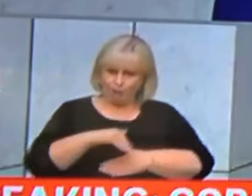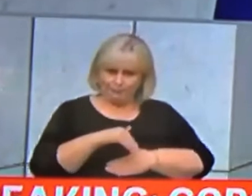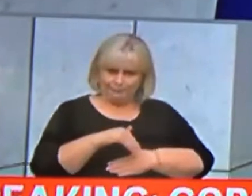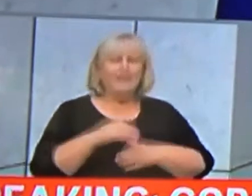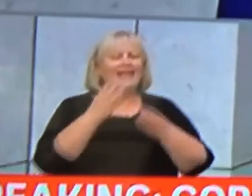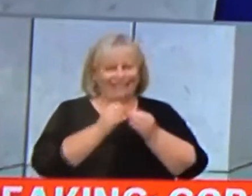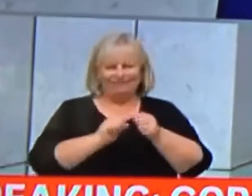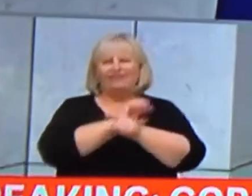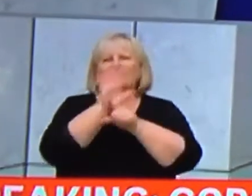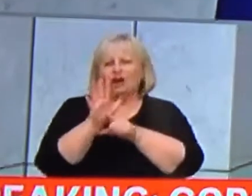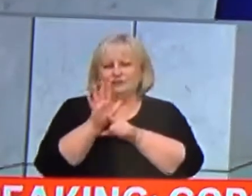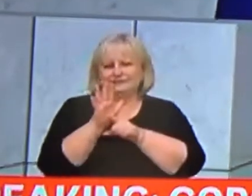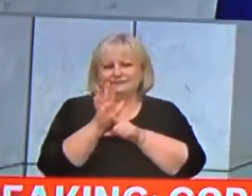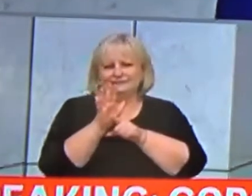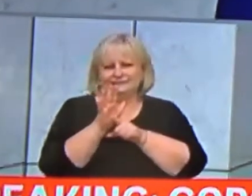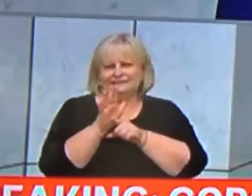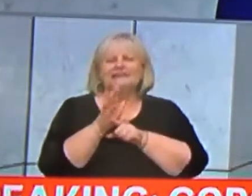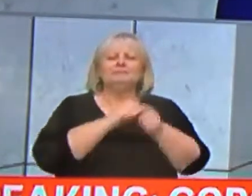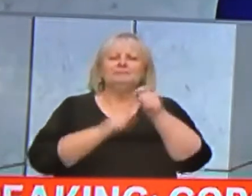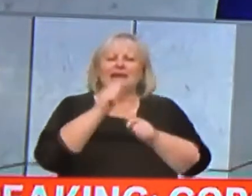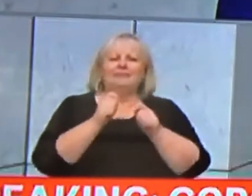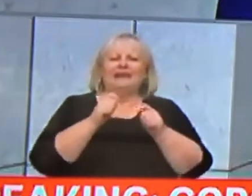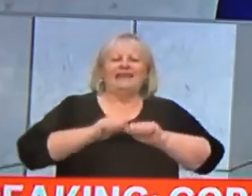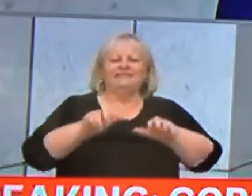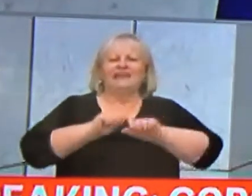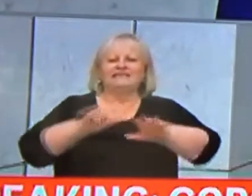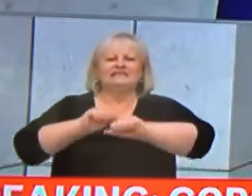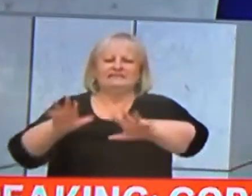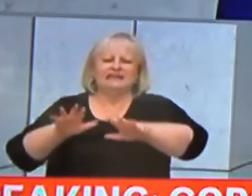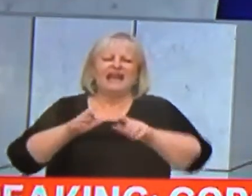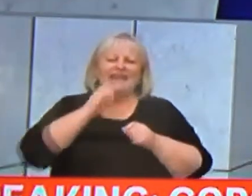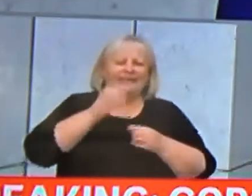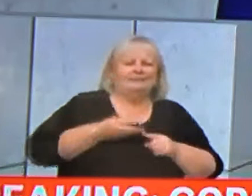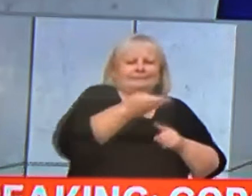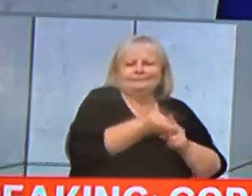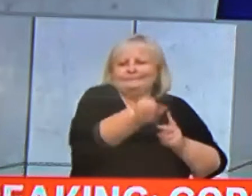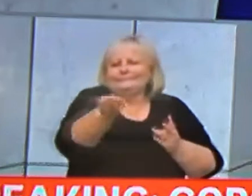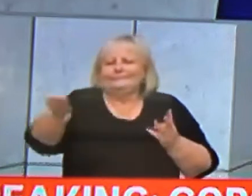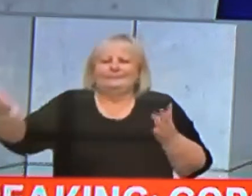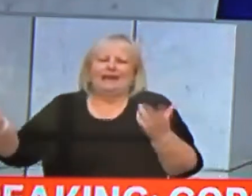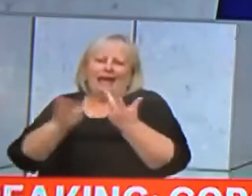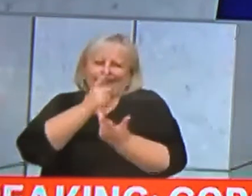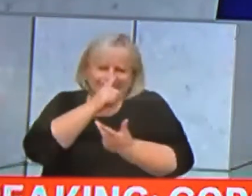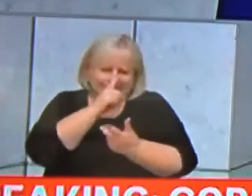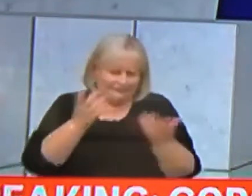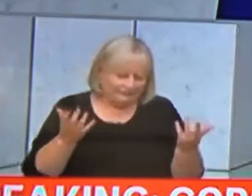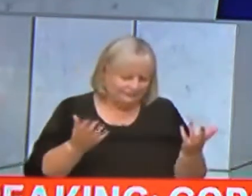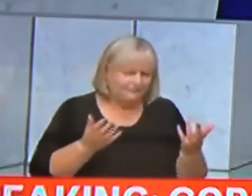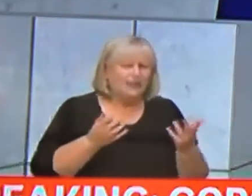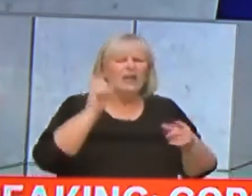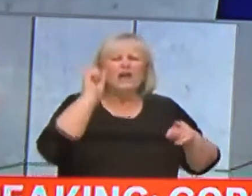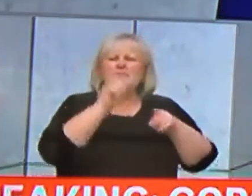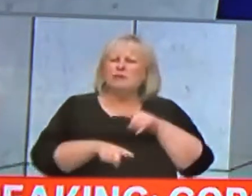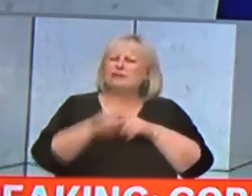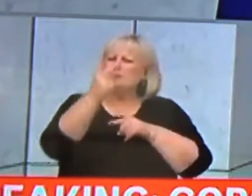with the virus developing an infection and in many cases passing it on to their families. More than